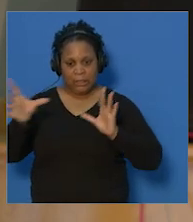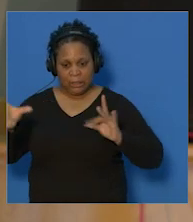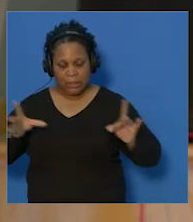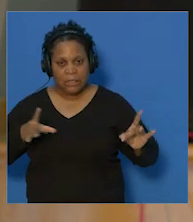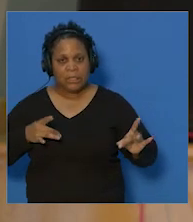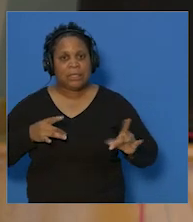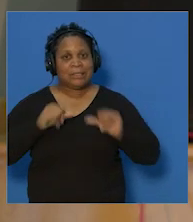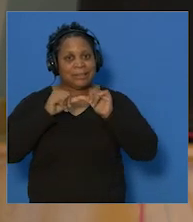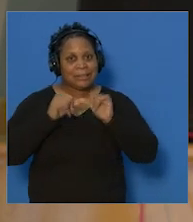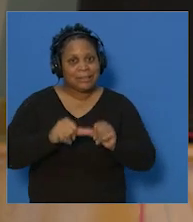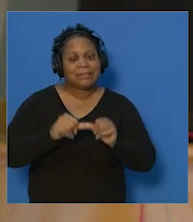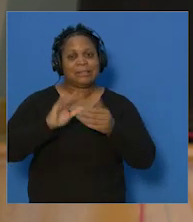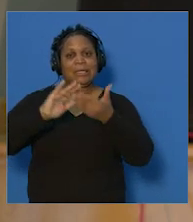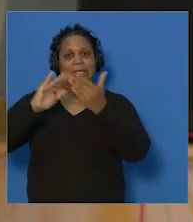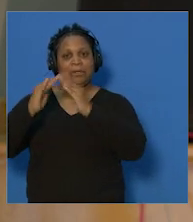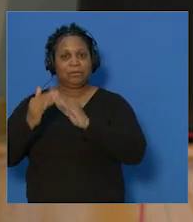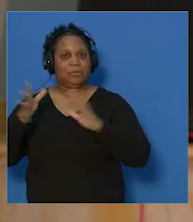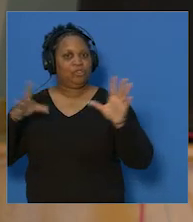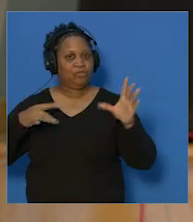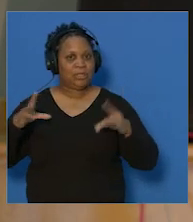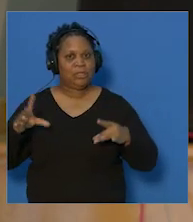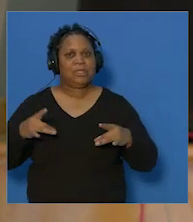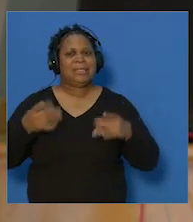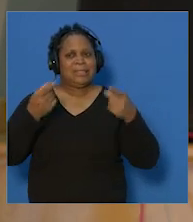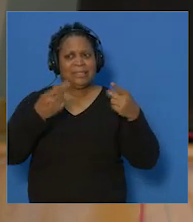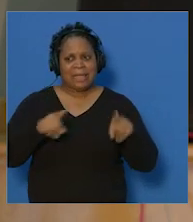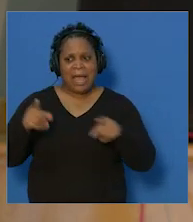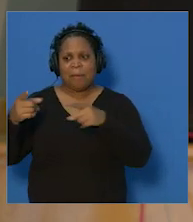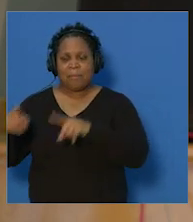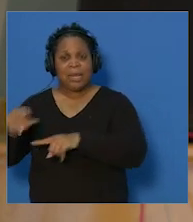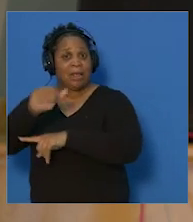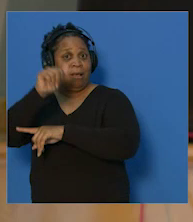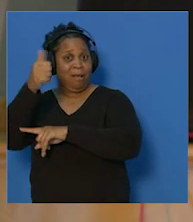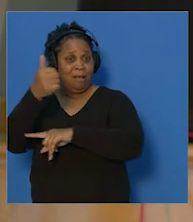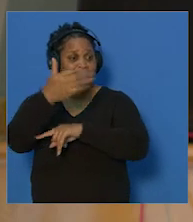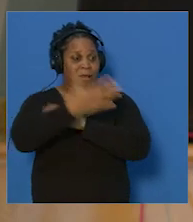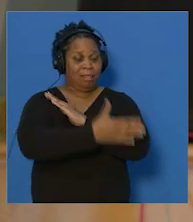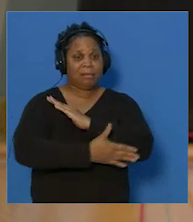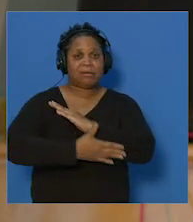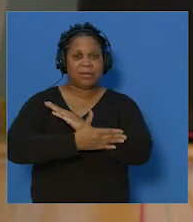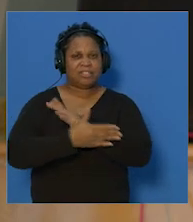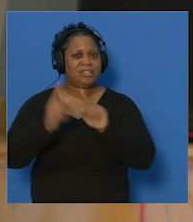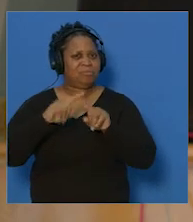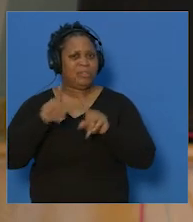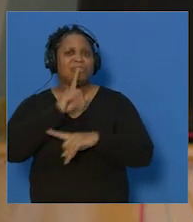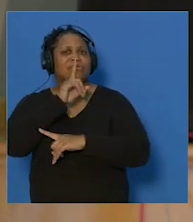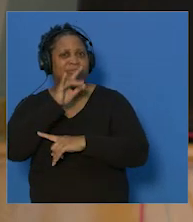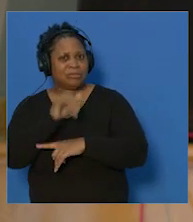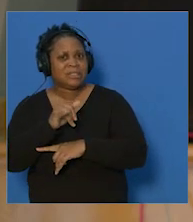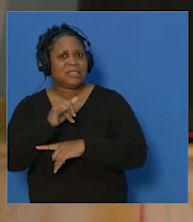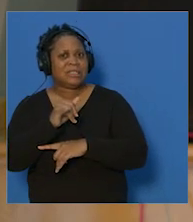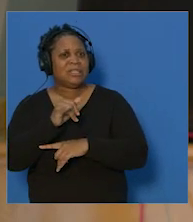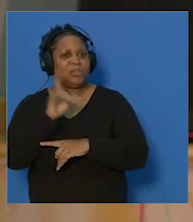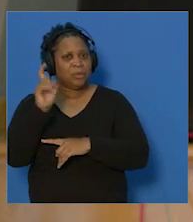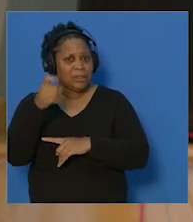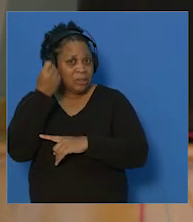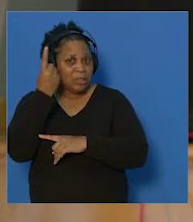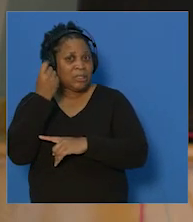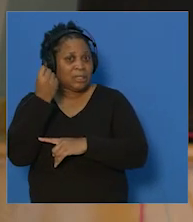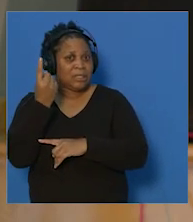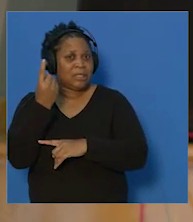community transmission, which is happening in all other jurisdictions. However, the reality is that notwithstanding that we have